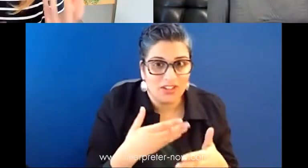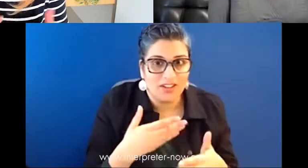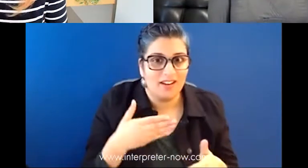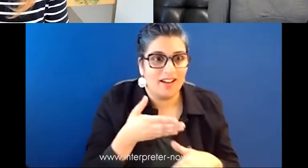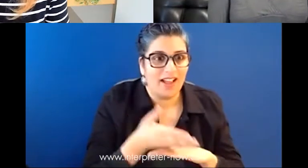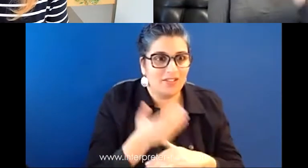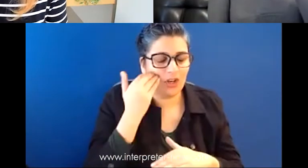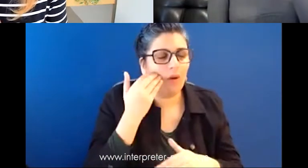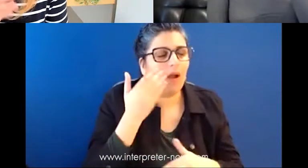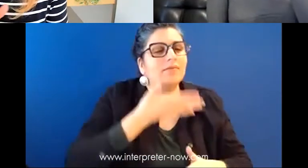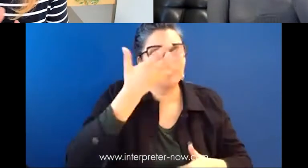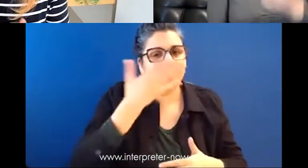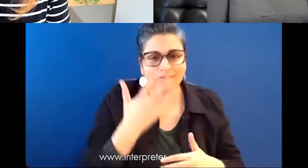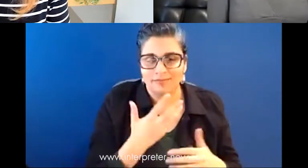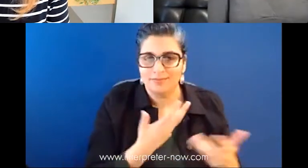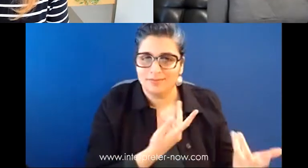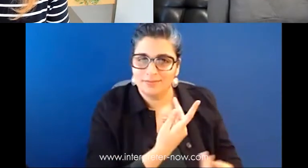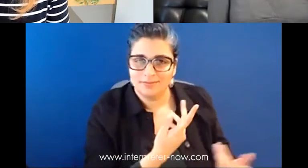And so just thinking about how